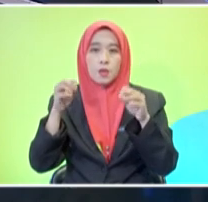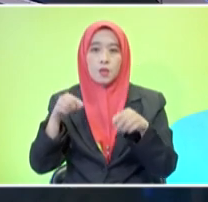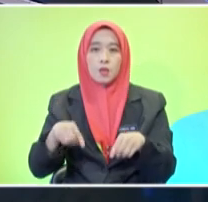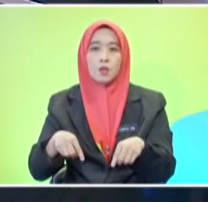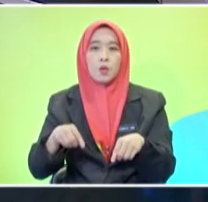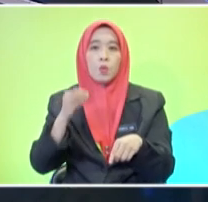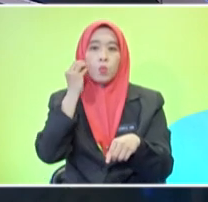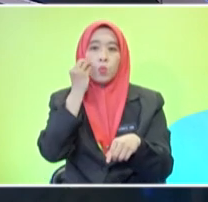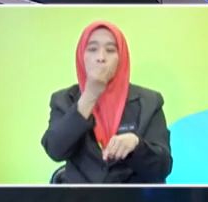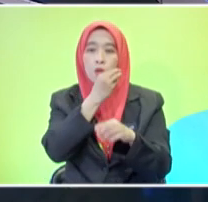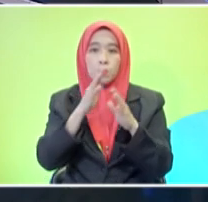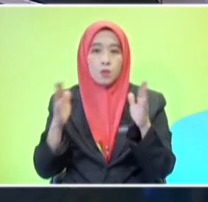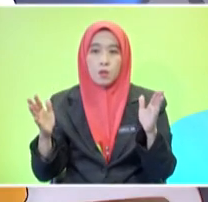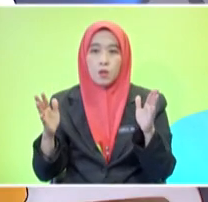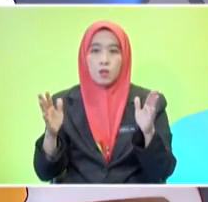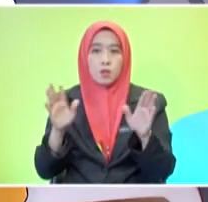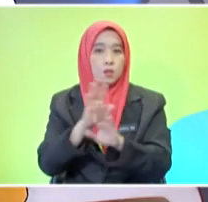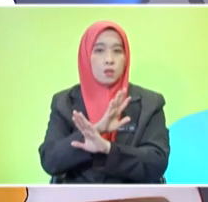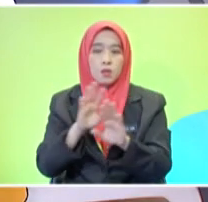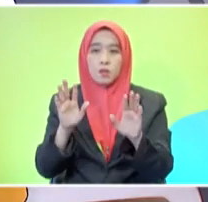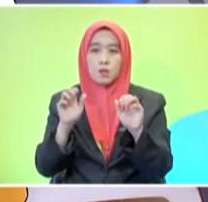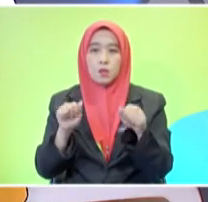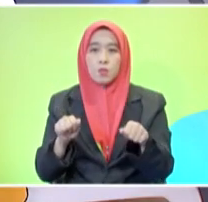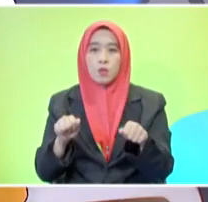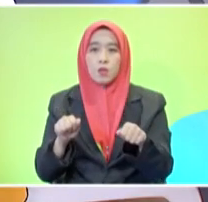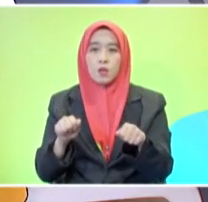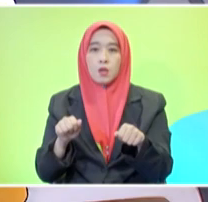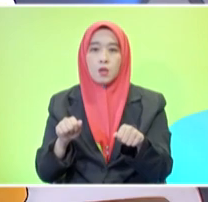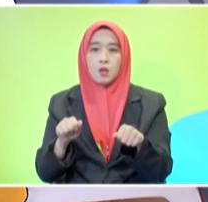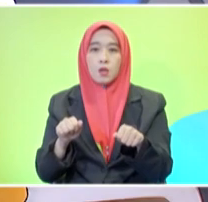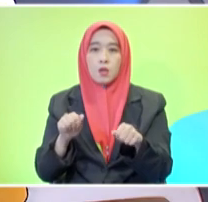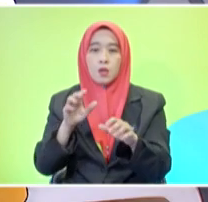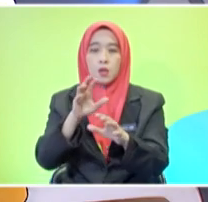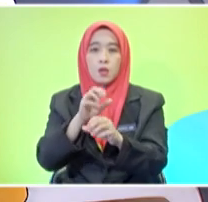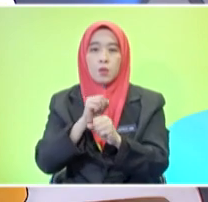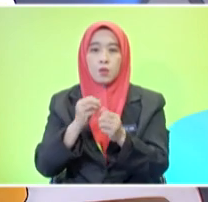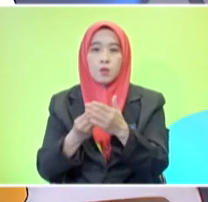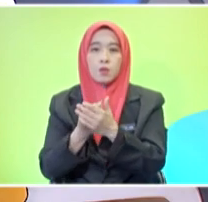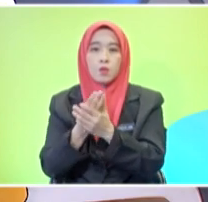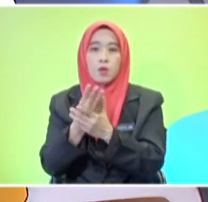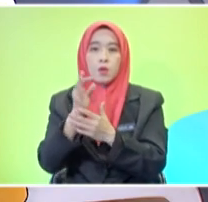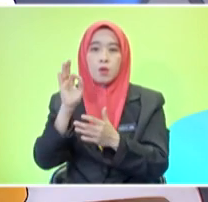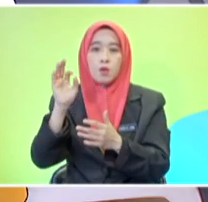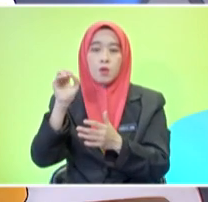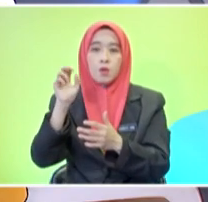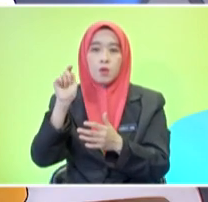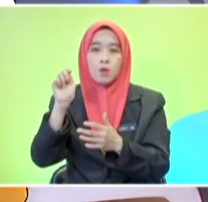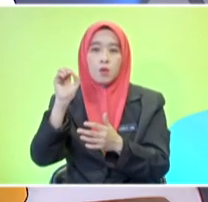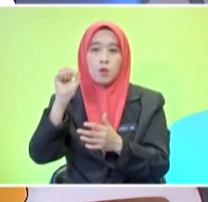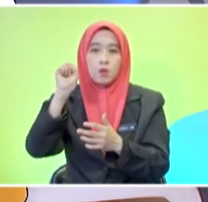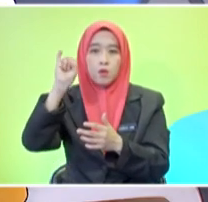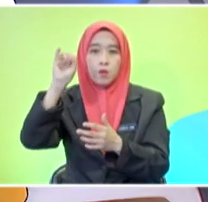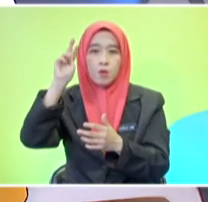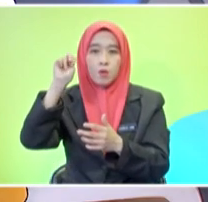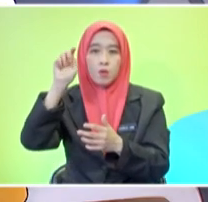flower cannot, is unable to undergo photosynthesis. So the only way for it to survive is to attach itself